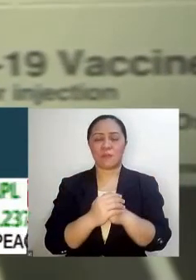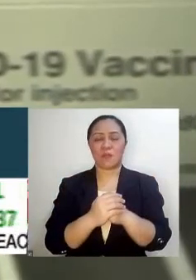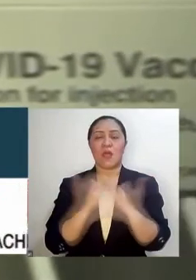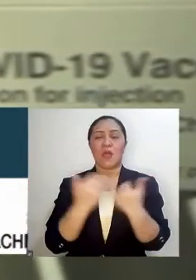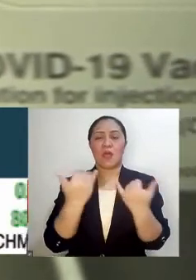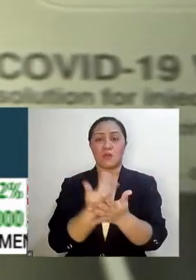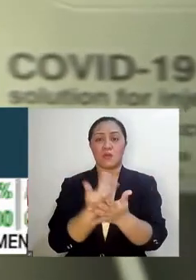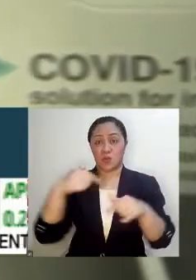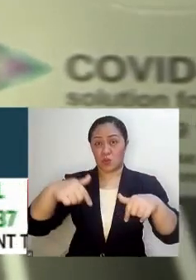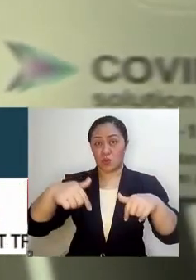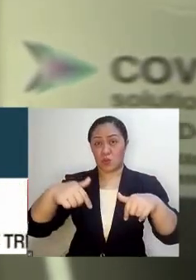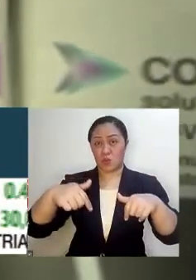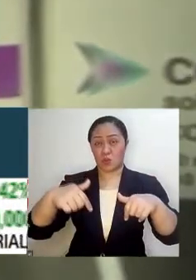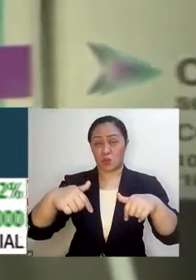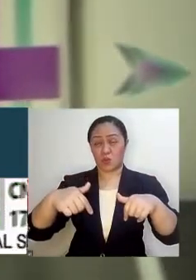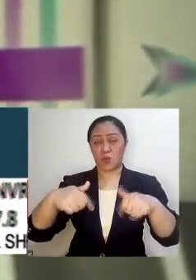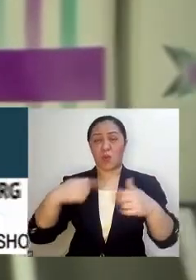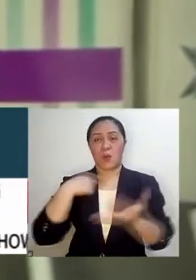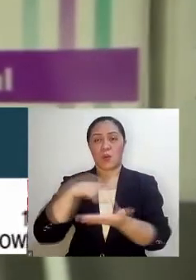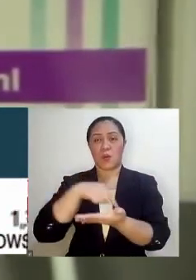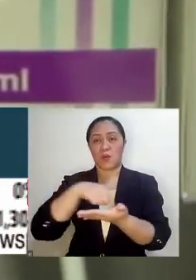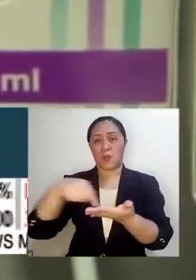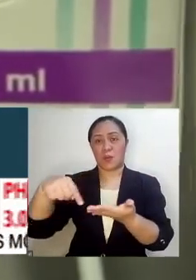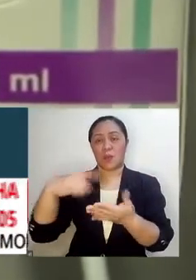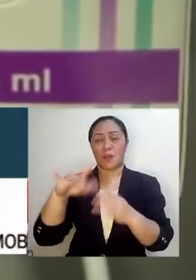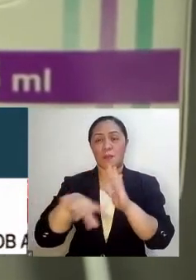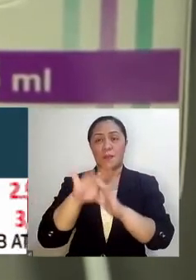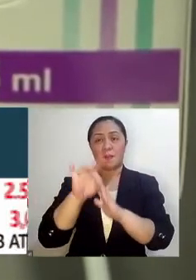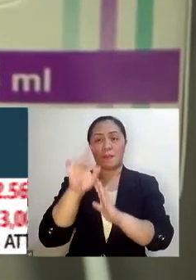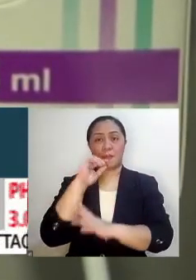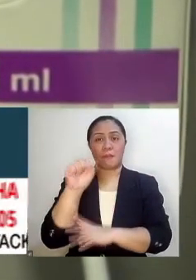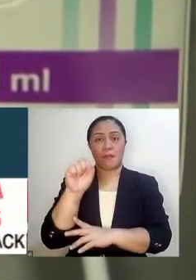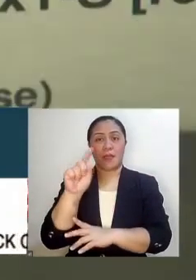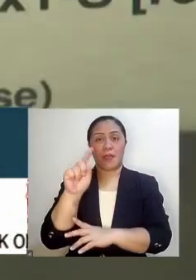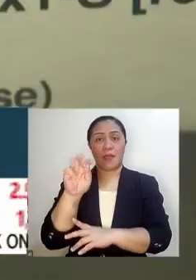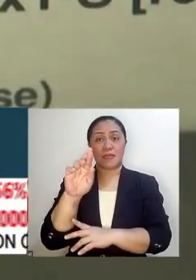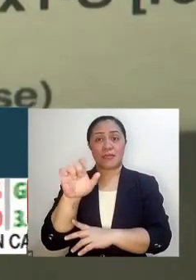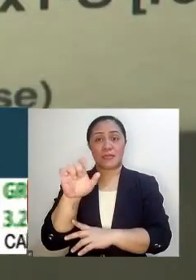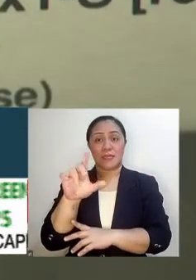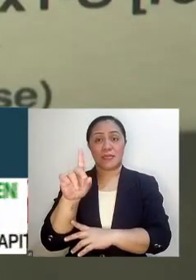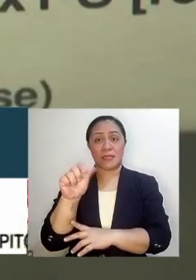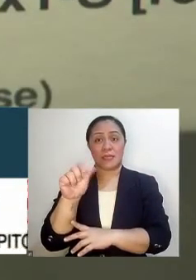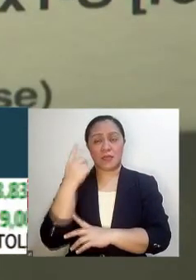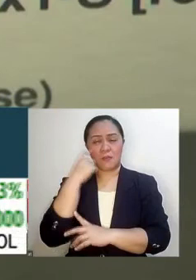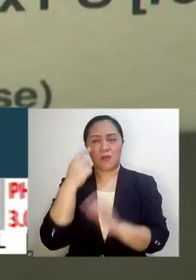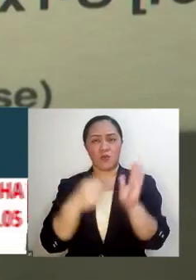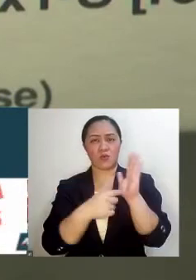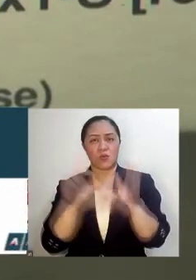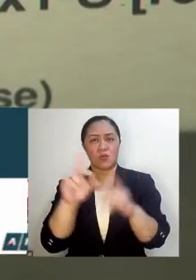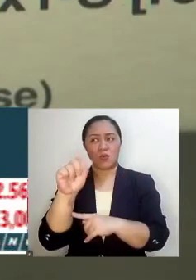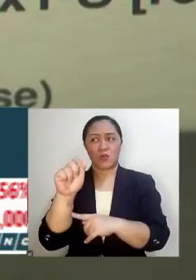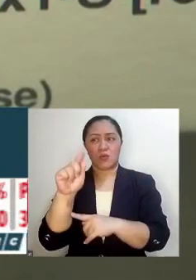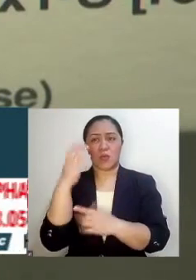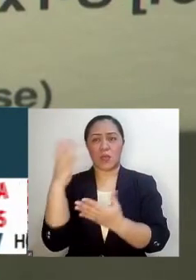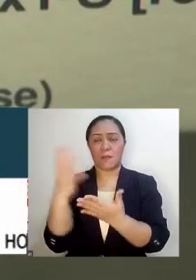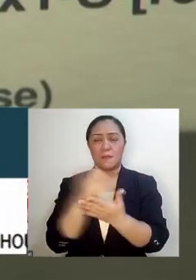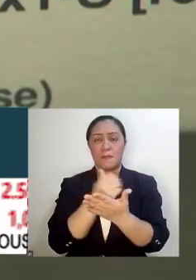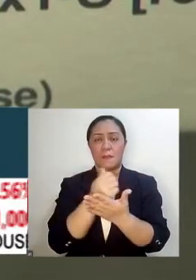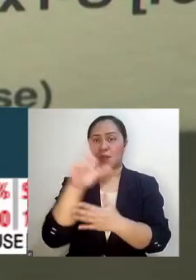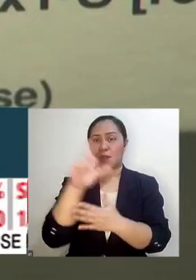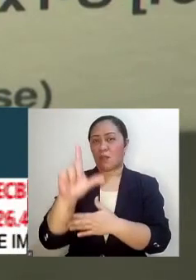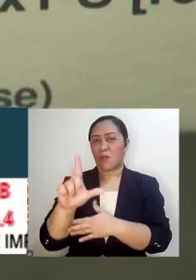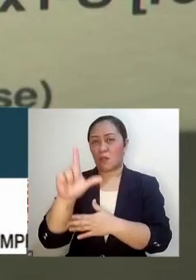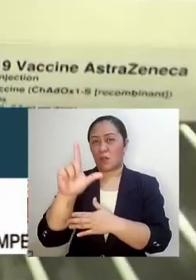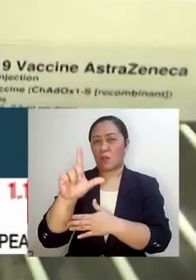Africa paused its rollout of AstraZeneca's vaccine after data showed that it appears less effective against mild to